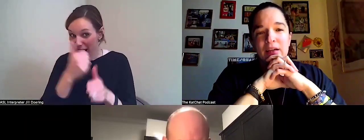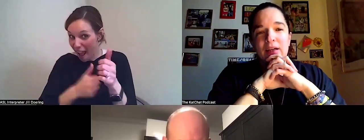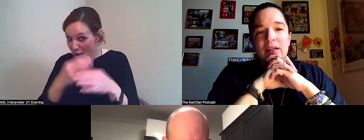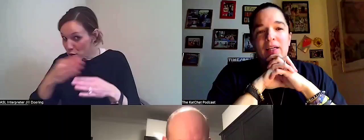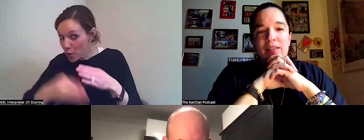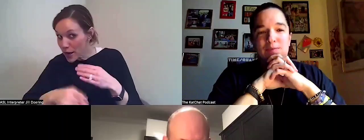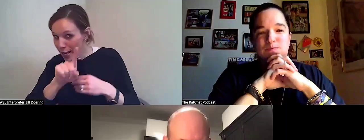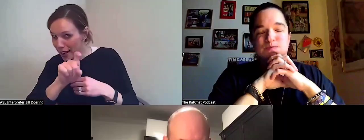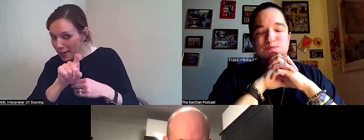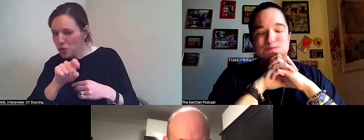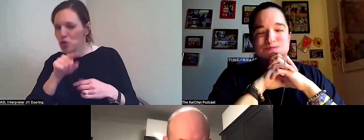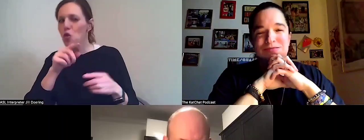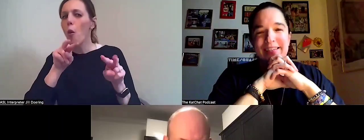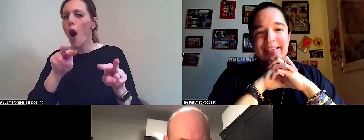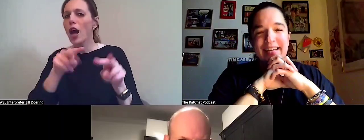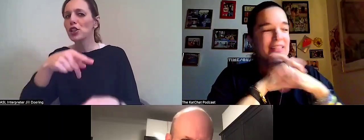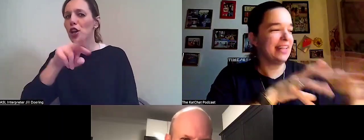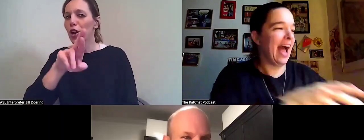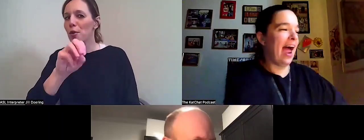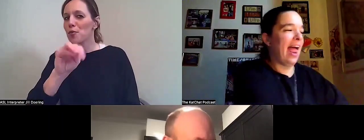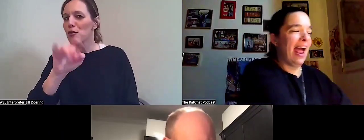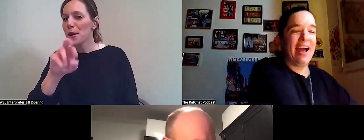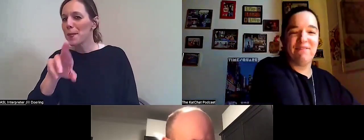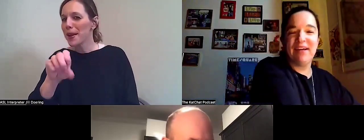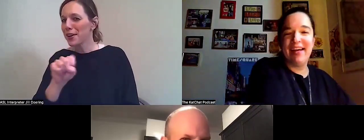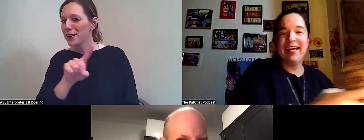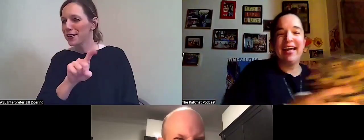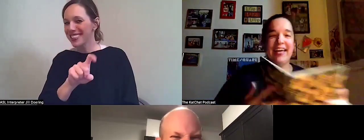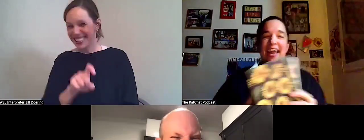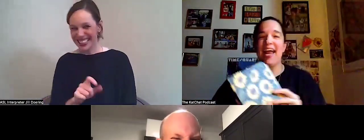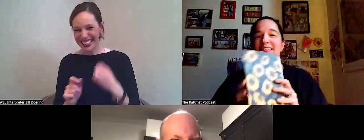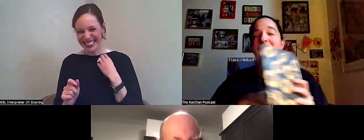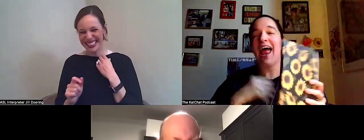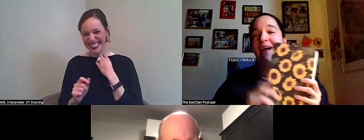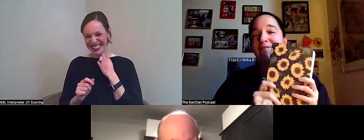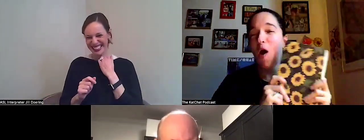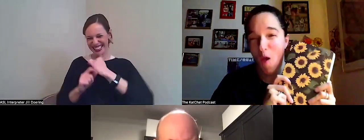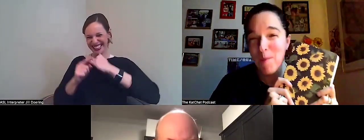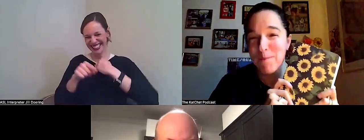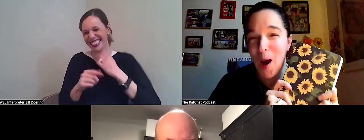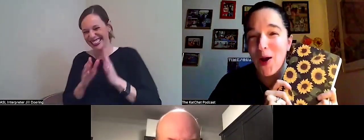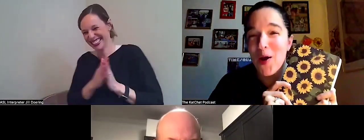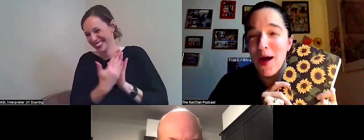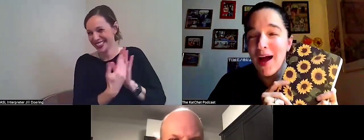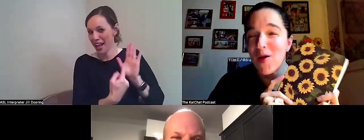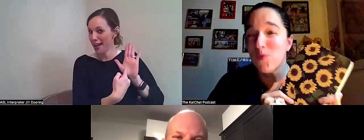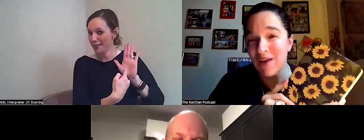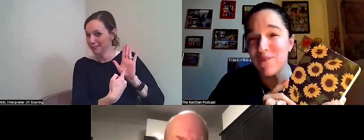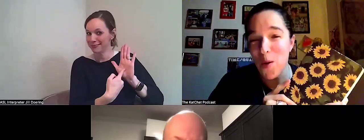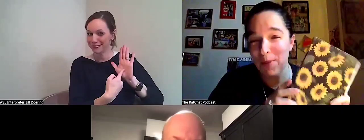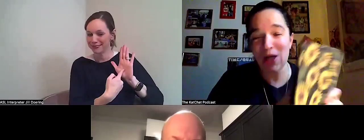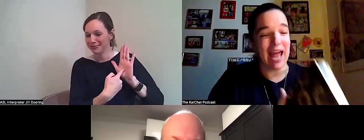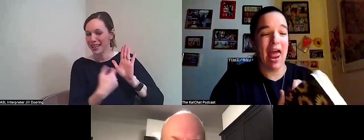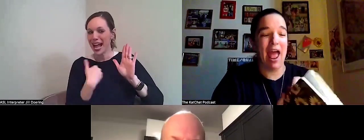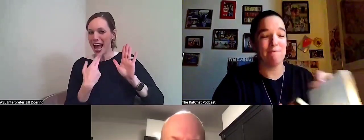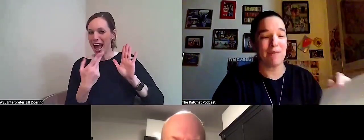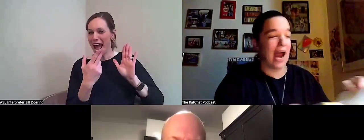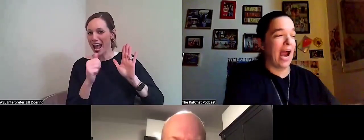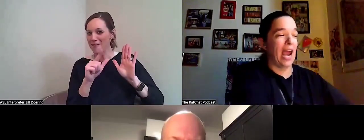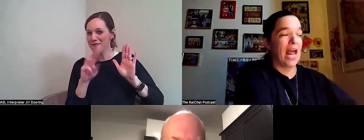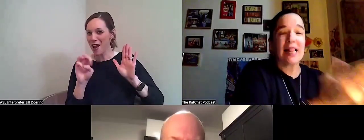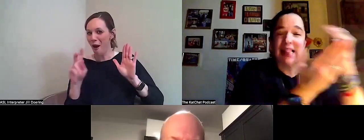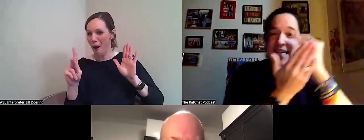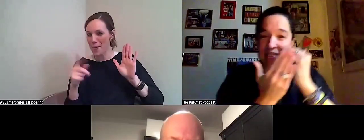the premieres Yeah, as much as you I can? have, yeah, I have my Hallmark review book. I